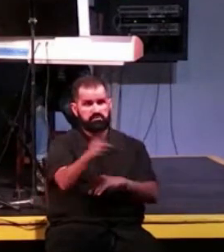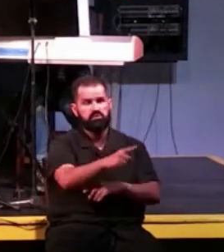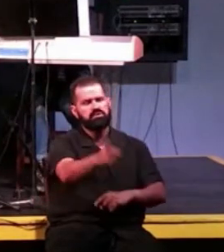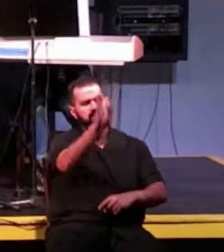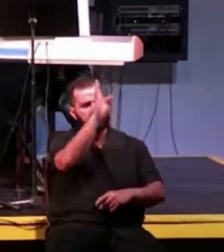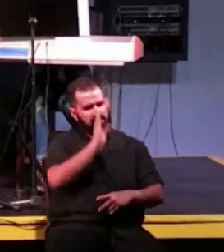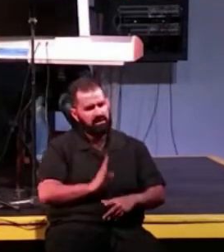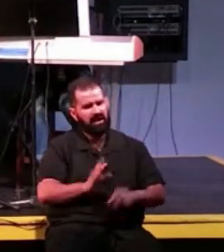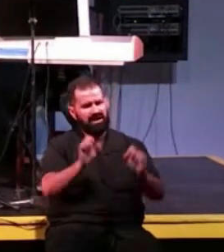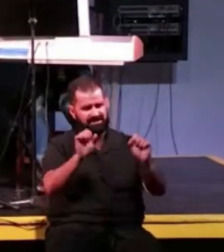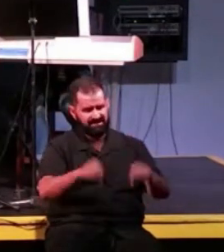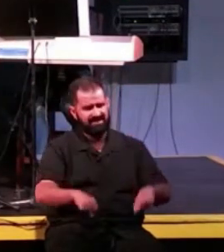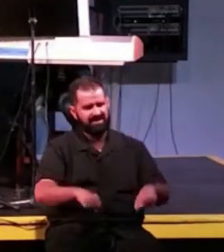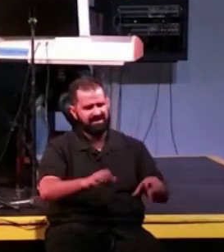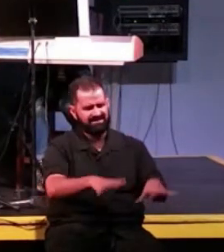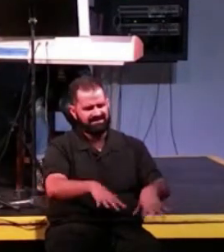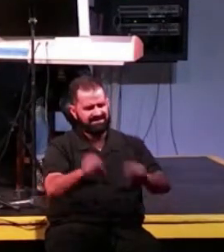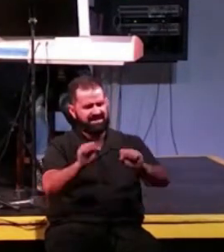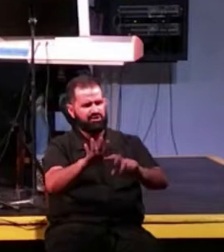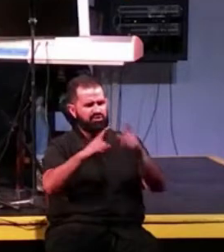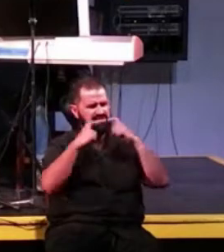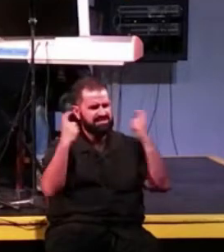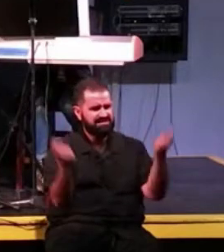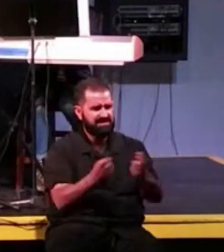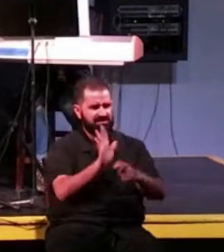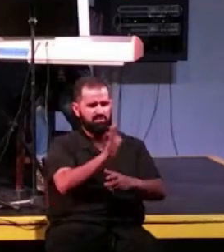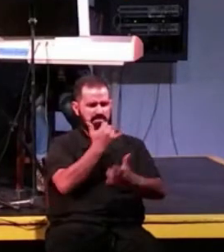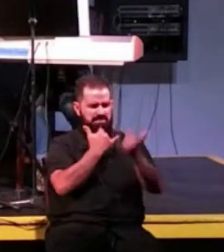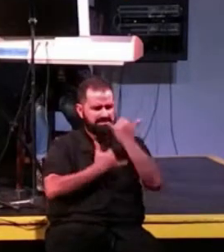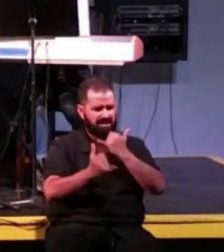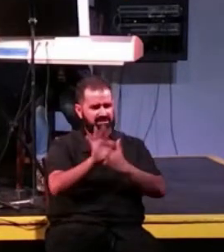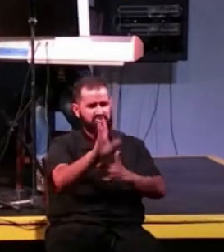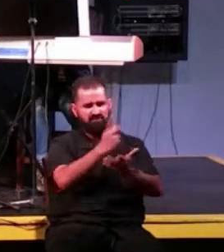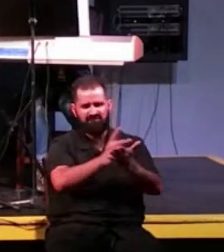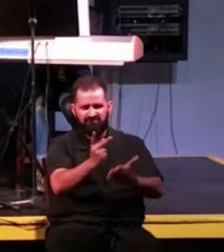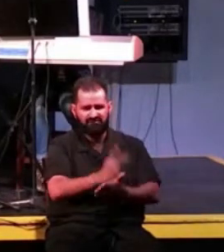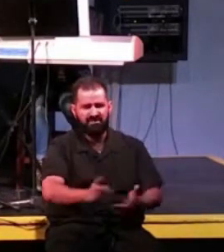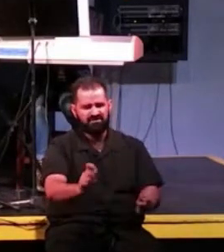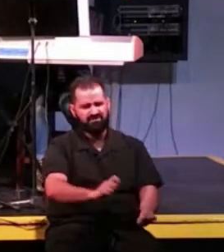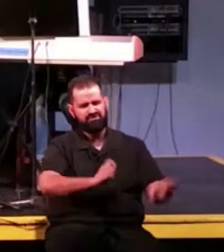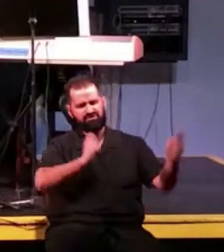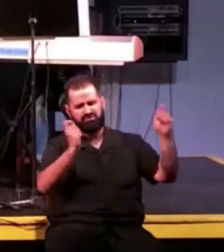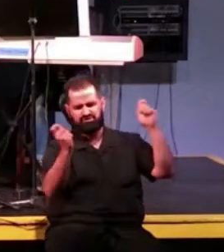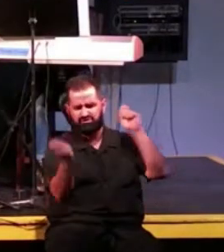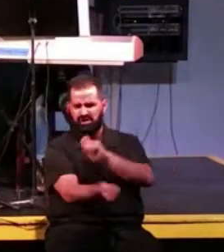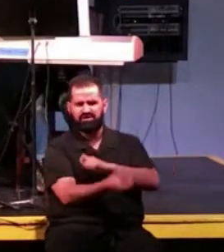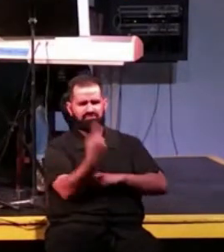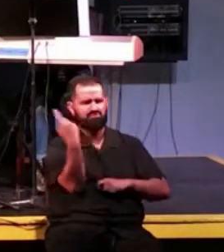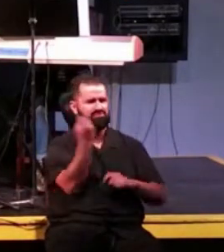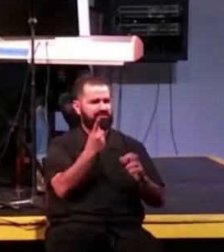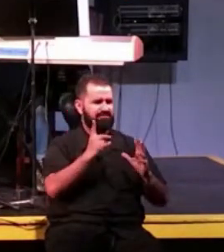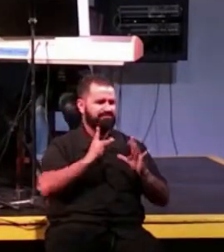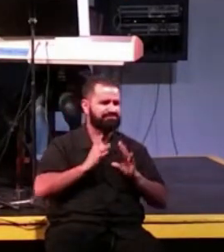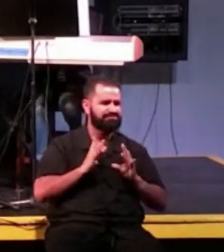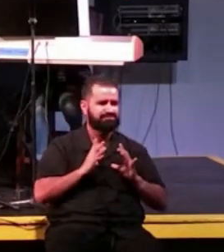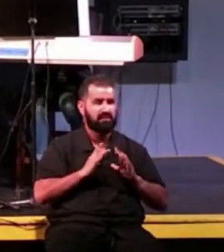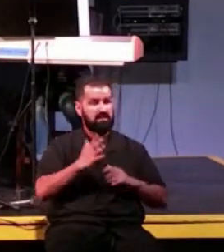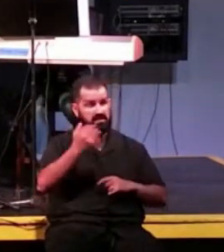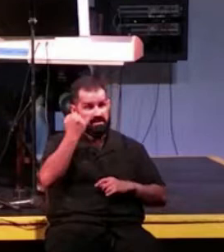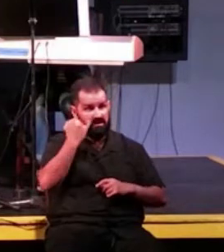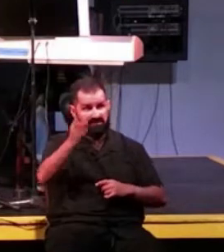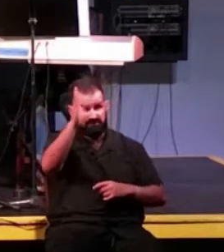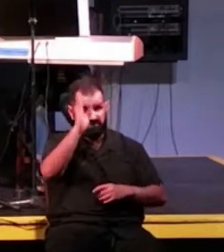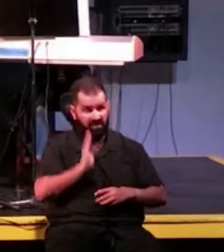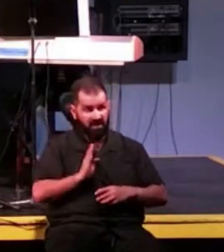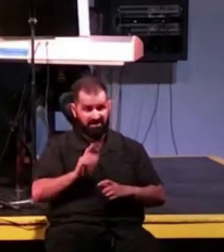God can take your sins and your past and your failures and turn it into something magnificent. Because if God